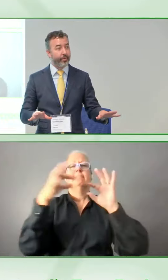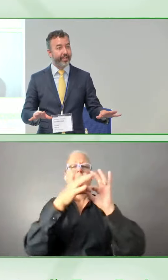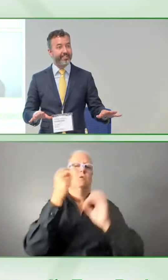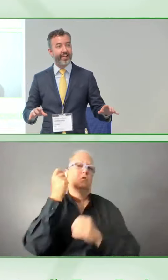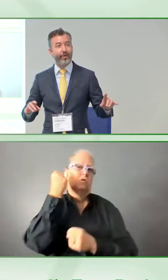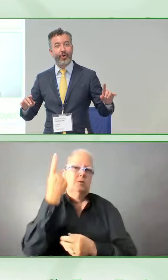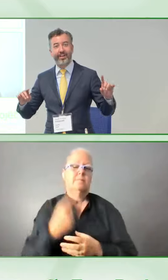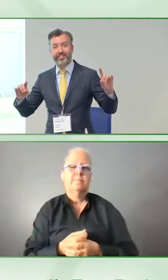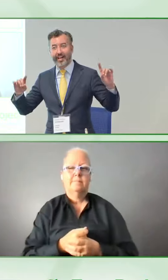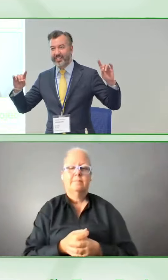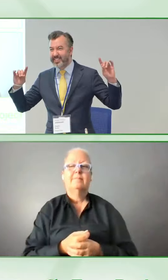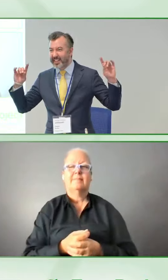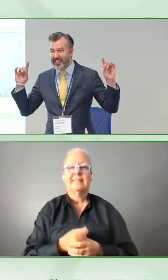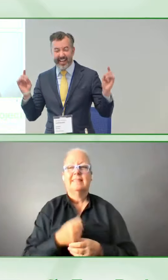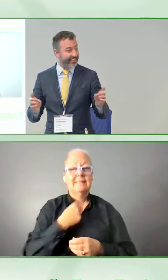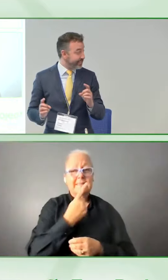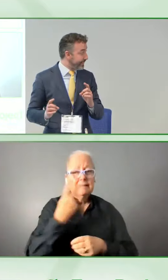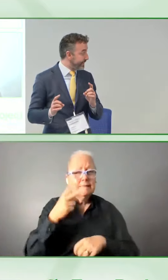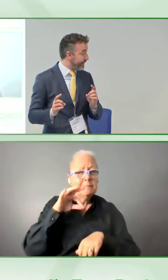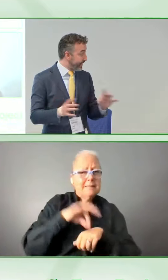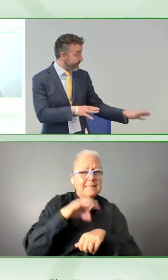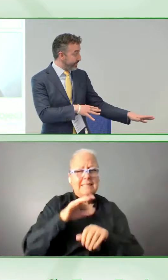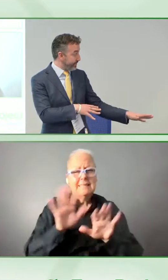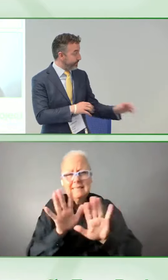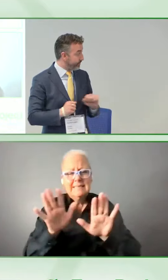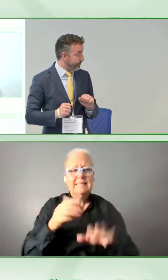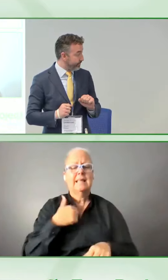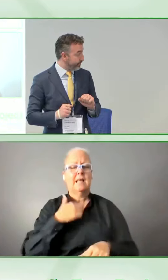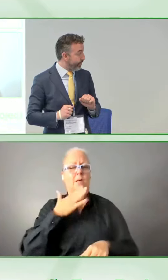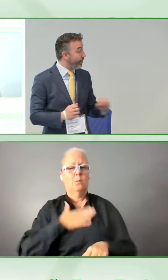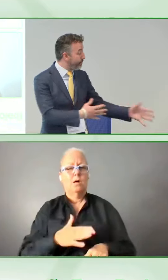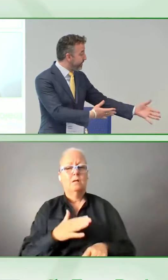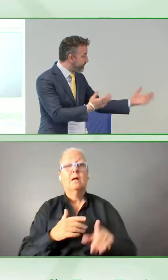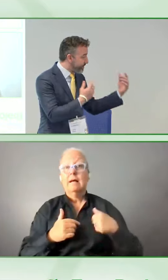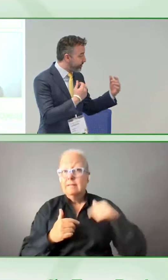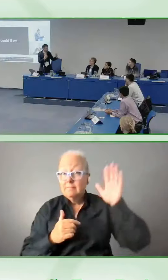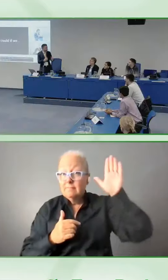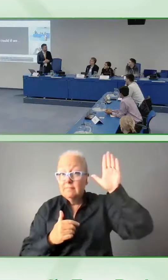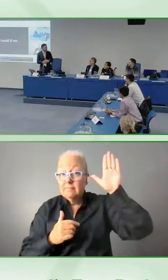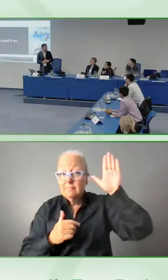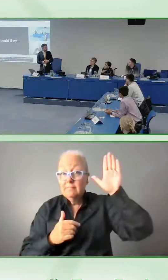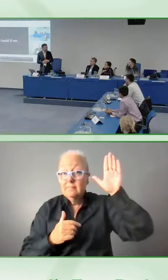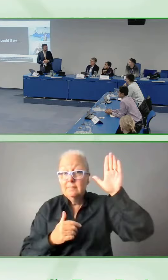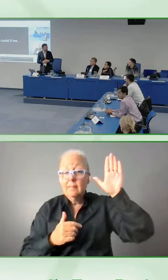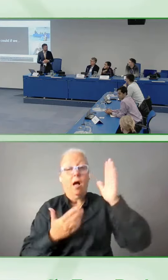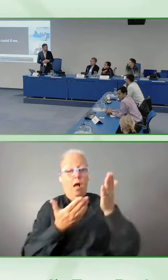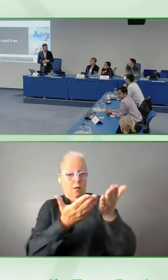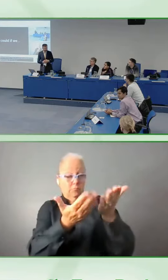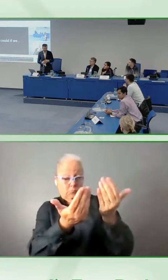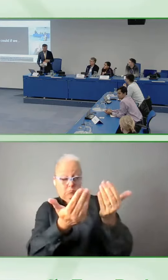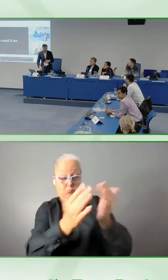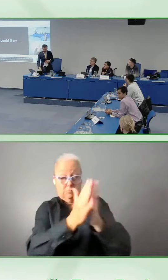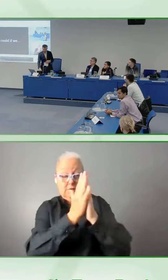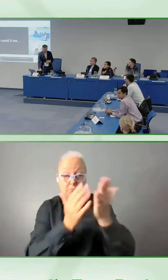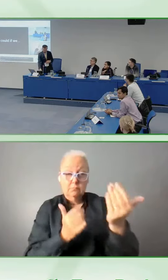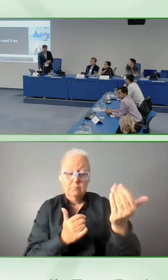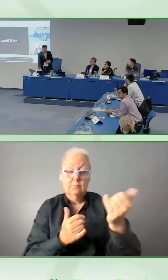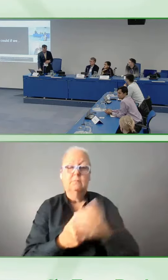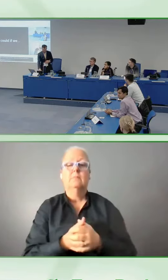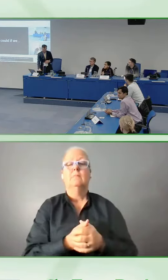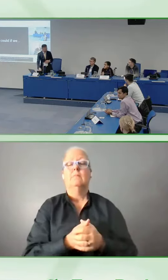got a few more minutes, and I want to challenge the Matthijs last. has a point. Yes. Matthijs has a point. Oh, please, Matthijs, go Can for I it. add something? Yes. I like the